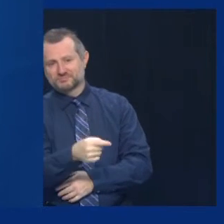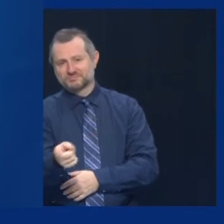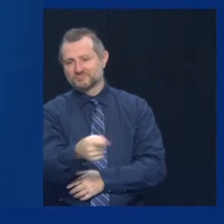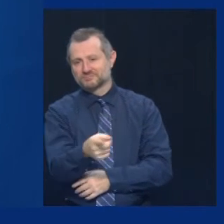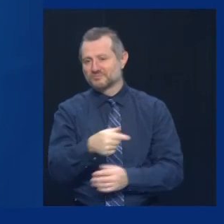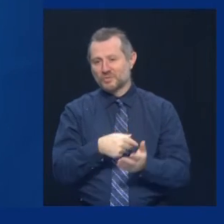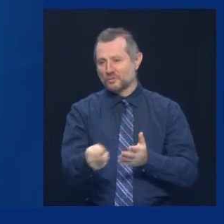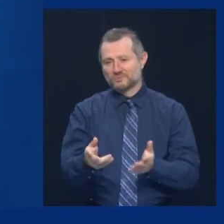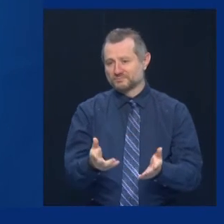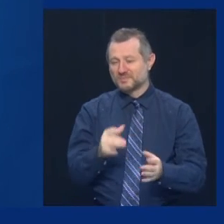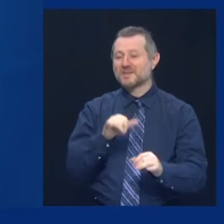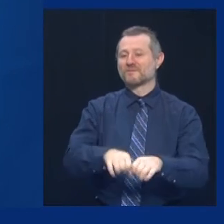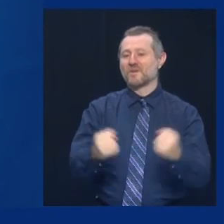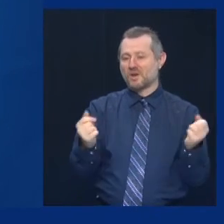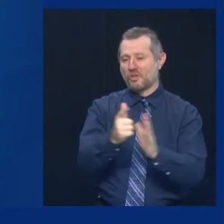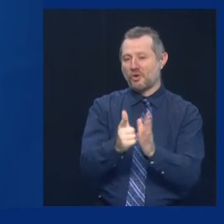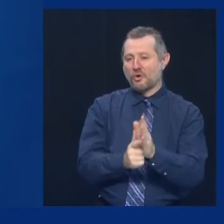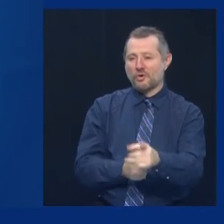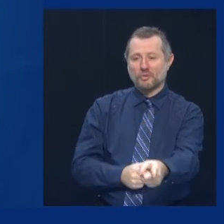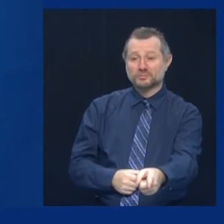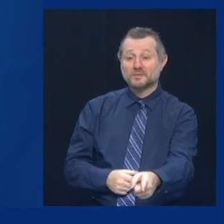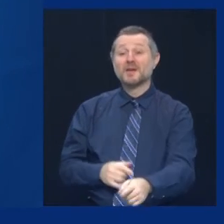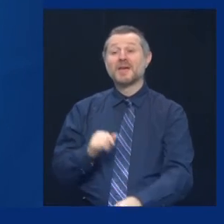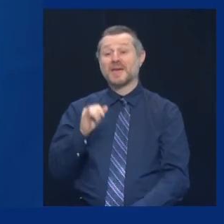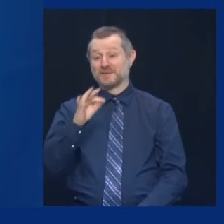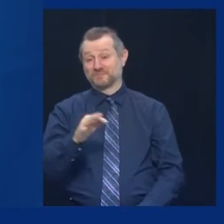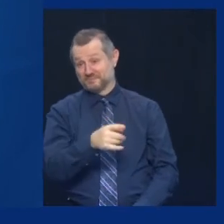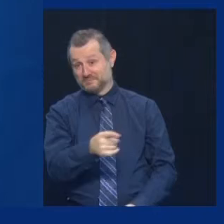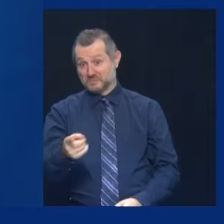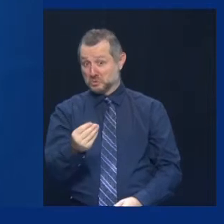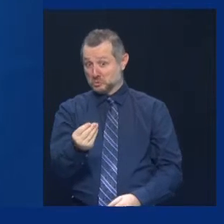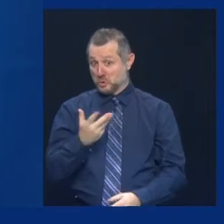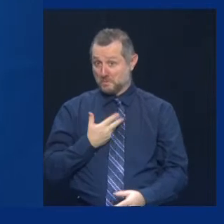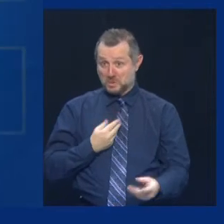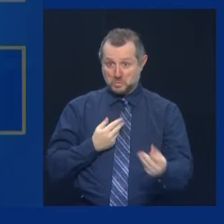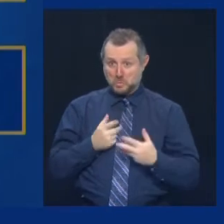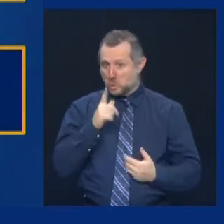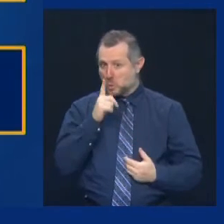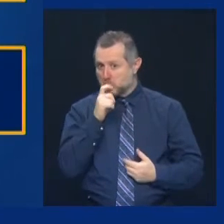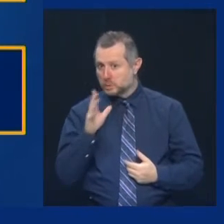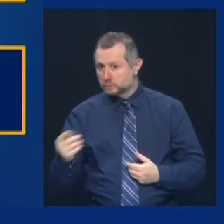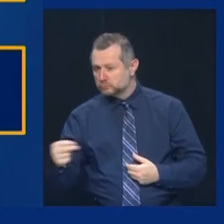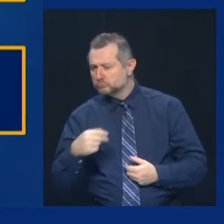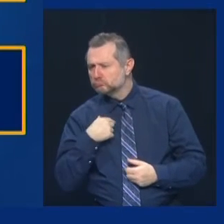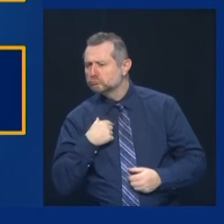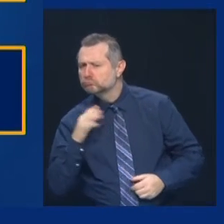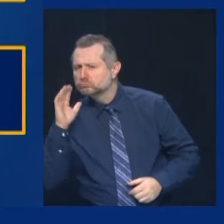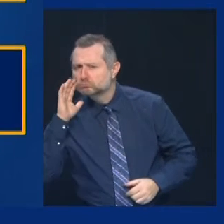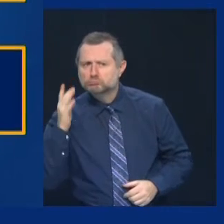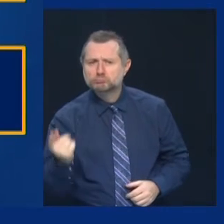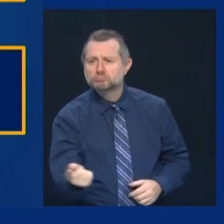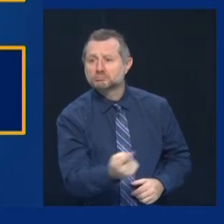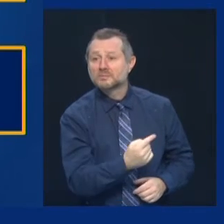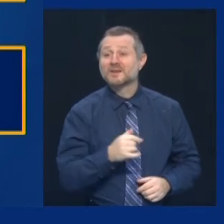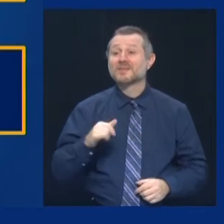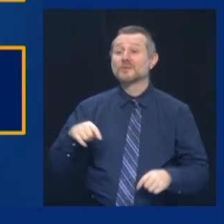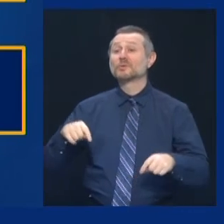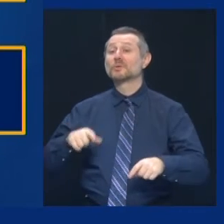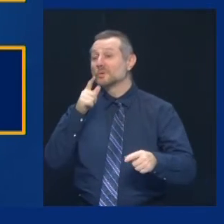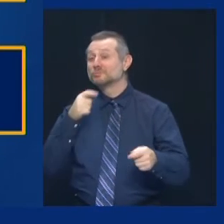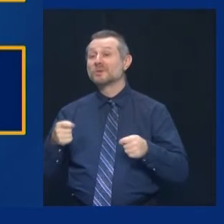me know if either of those two happen. This is entirely done by medical